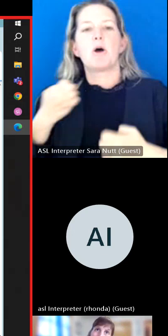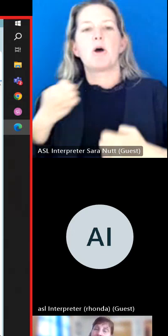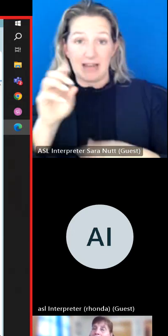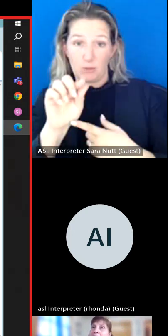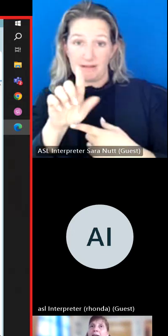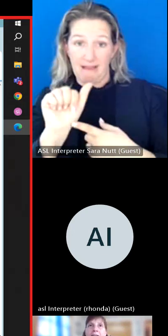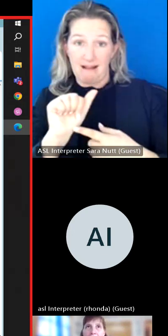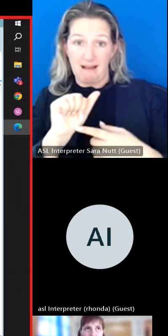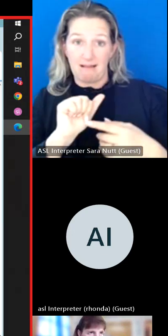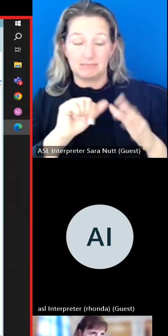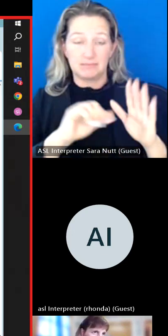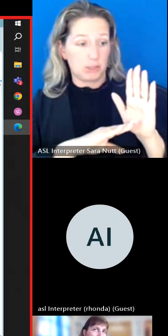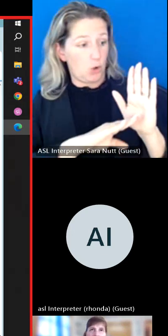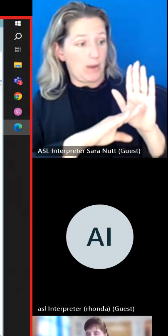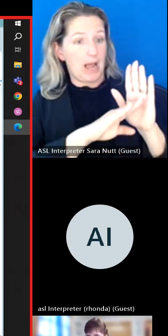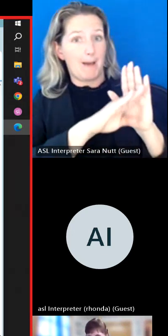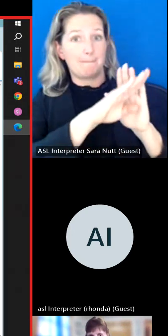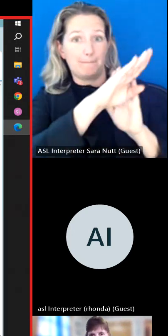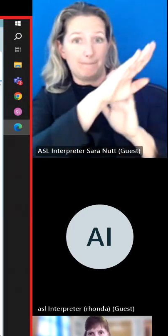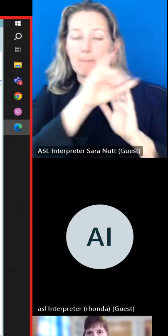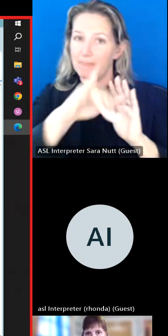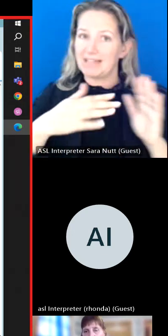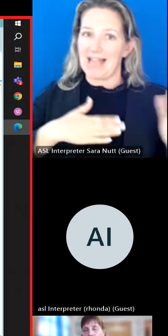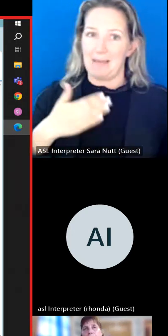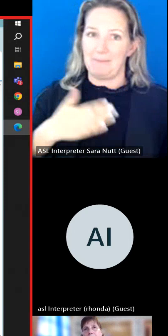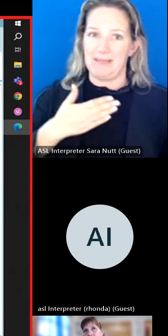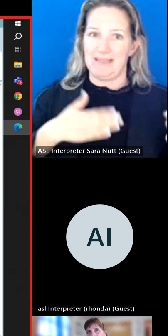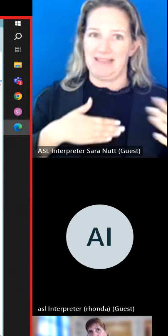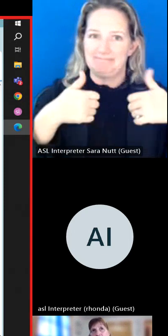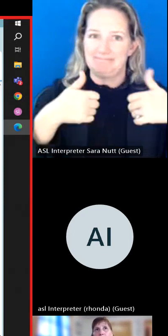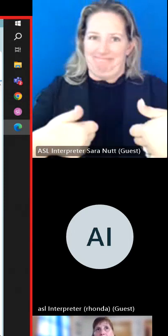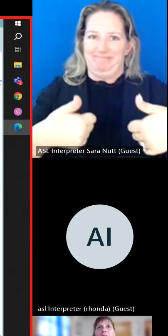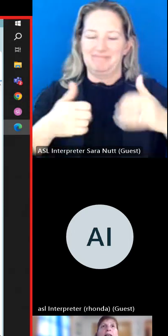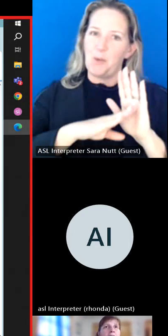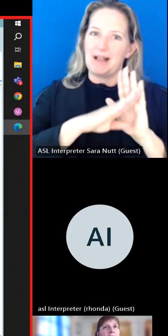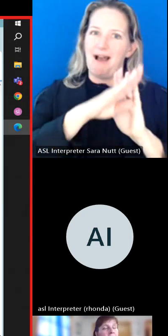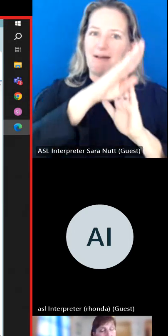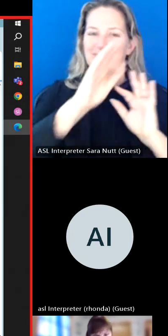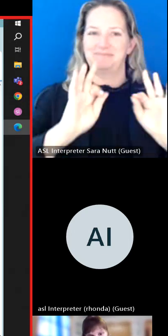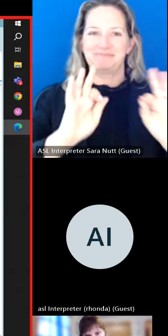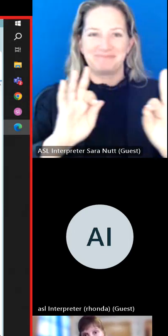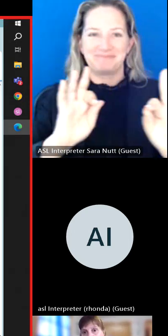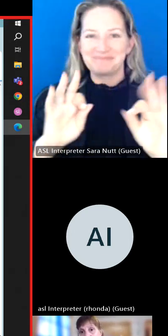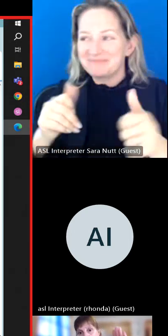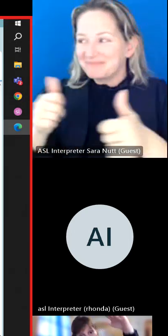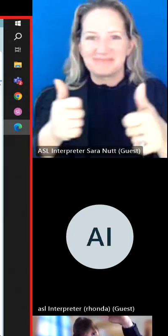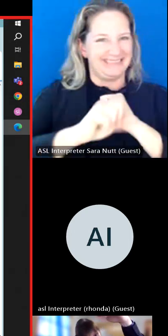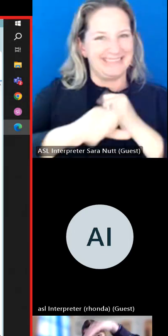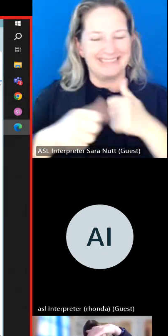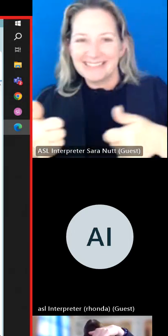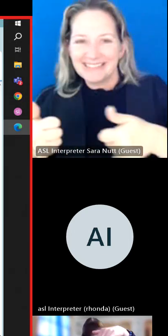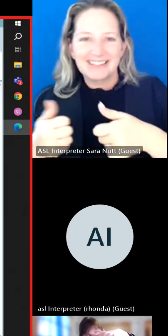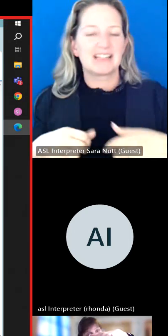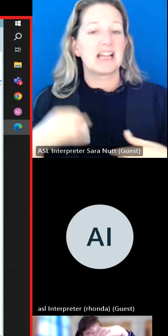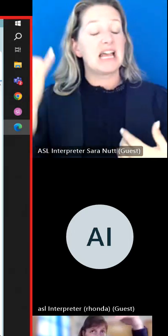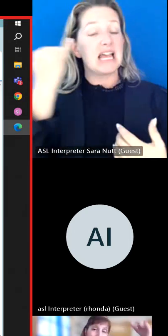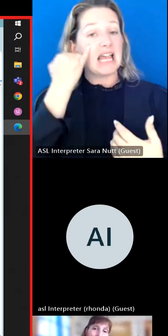right? And so you need to understand that and incorporate it in your story. If you're in business and your data is